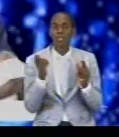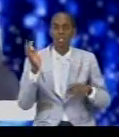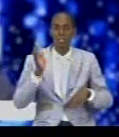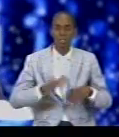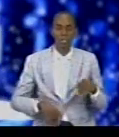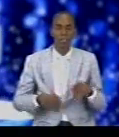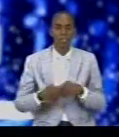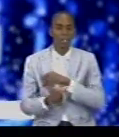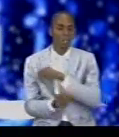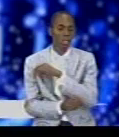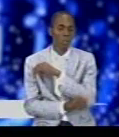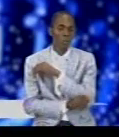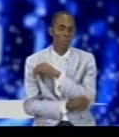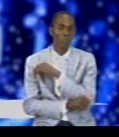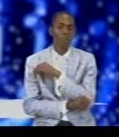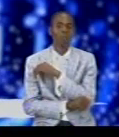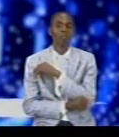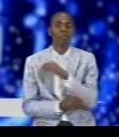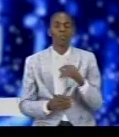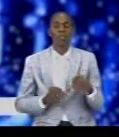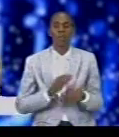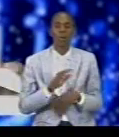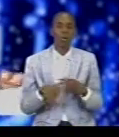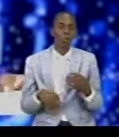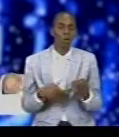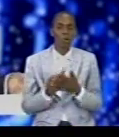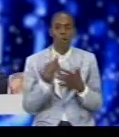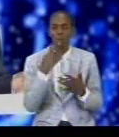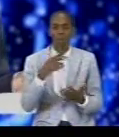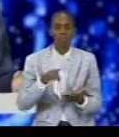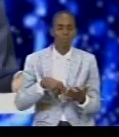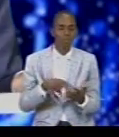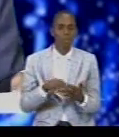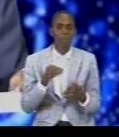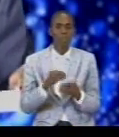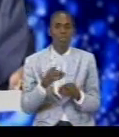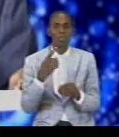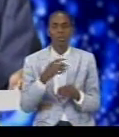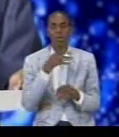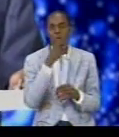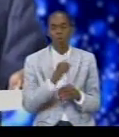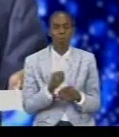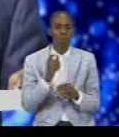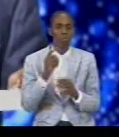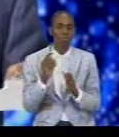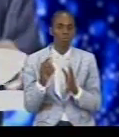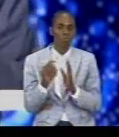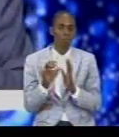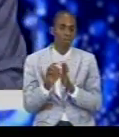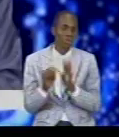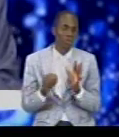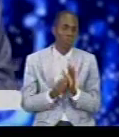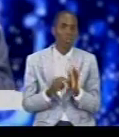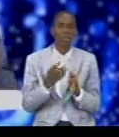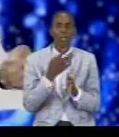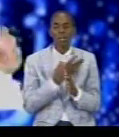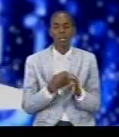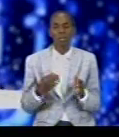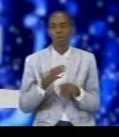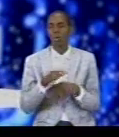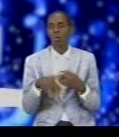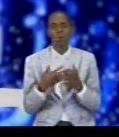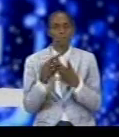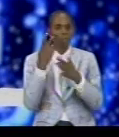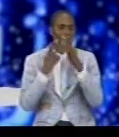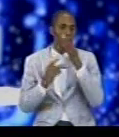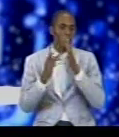and all that we have read about of the Old Testament, of the prophet, and all of them. Christ is higher and greater. Look at the declaration here.